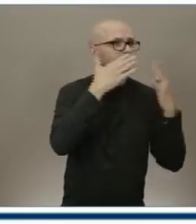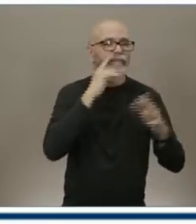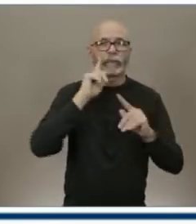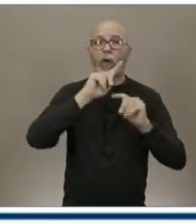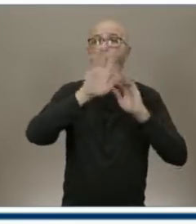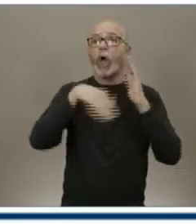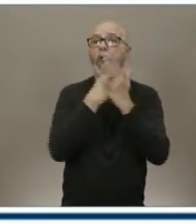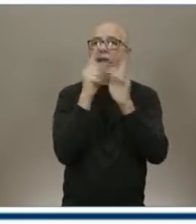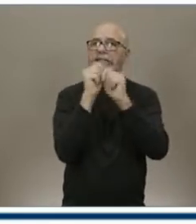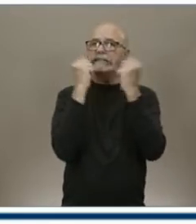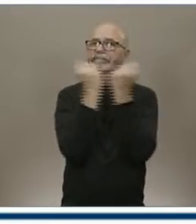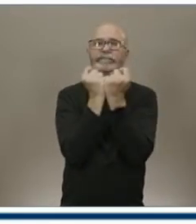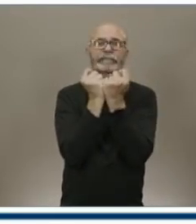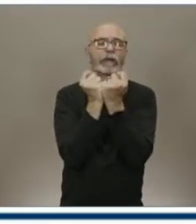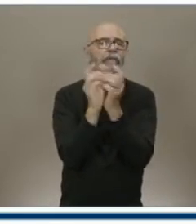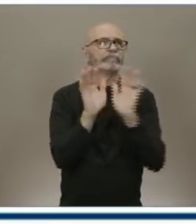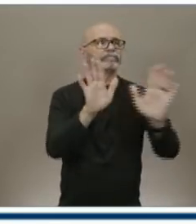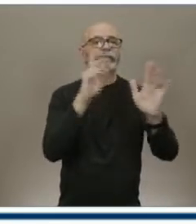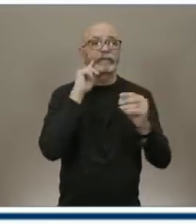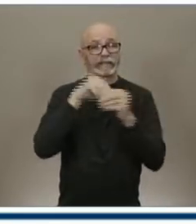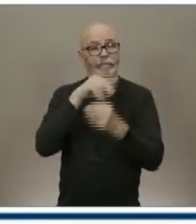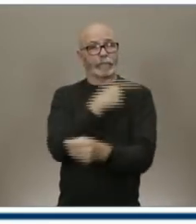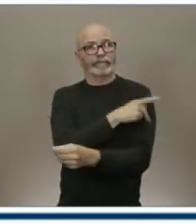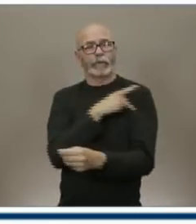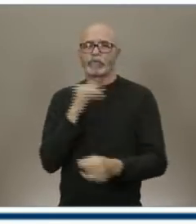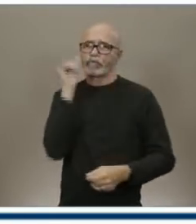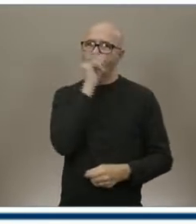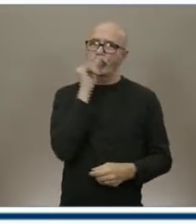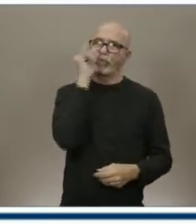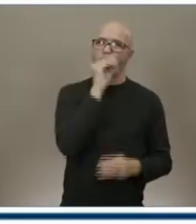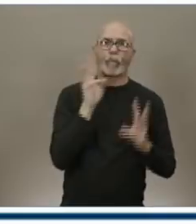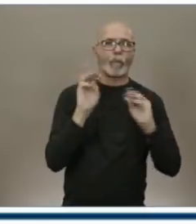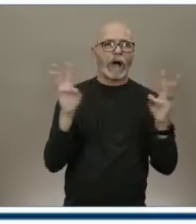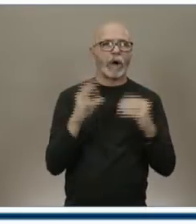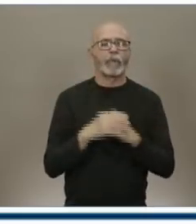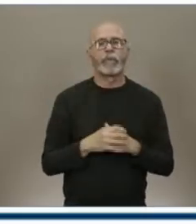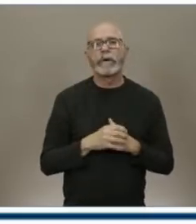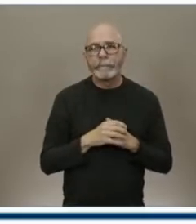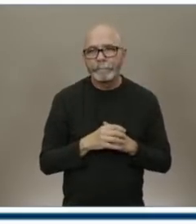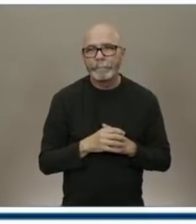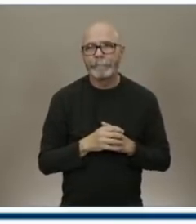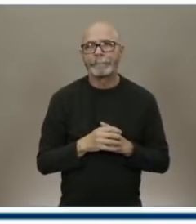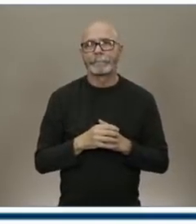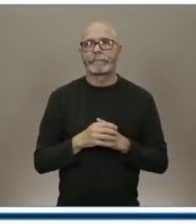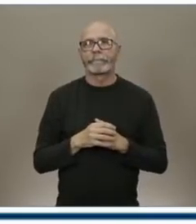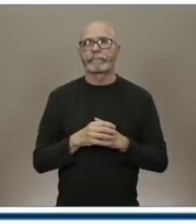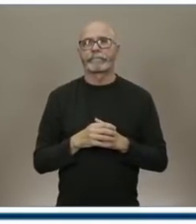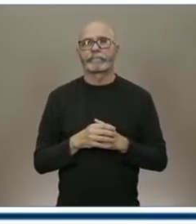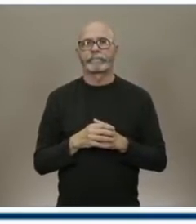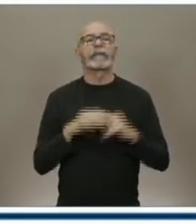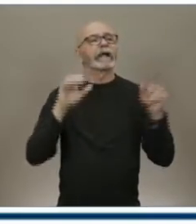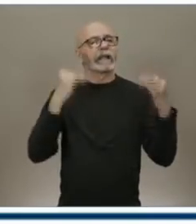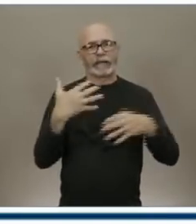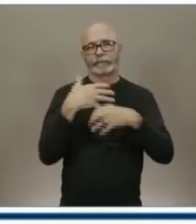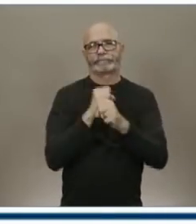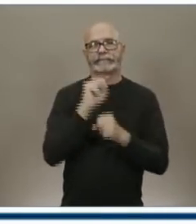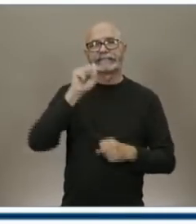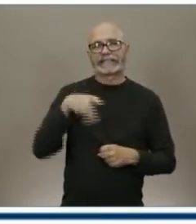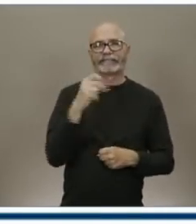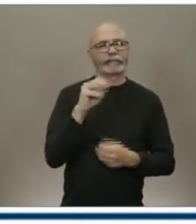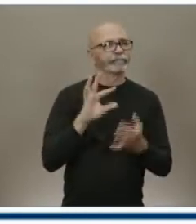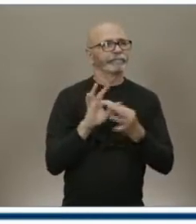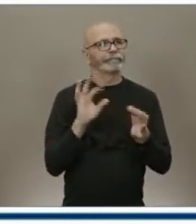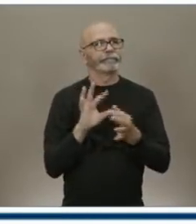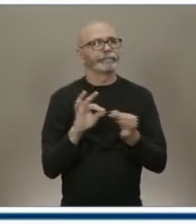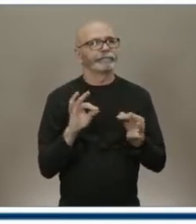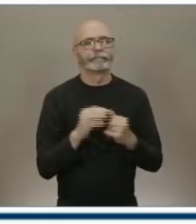you. Thank you, Premier. As Dr. Strang outlined, we will be receiving our first shipment of vaccine next week. Public health is working with our partners,